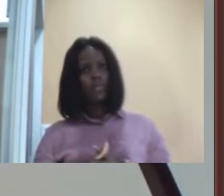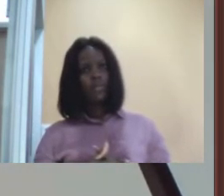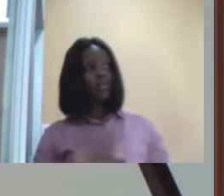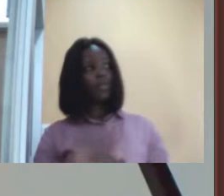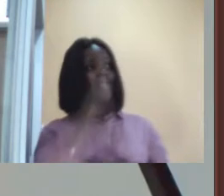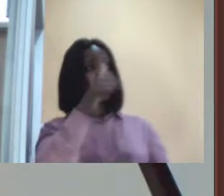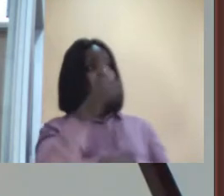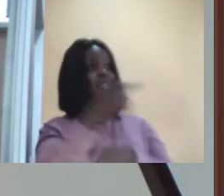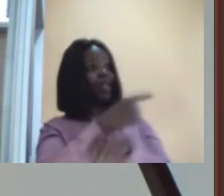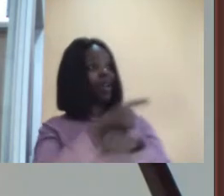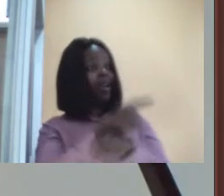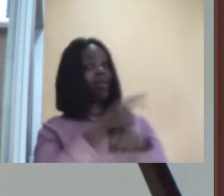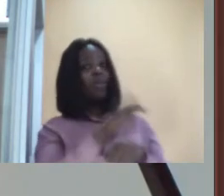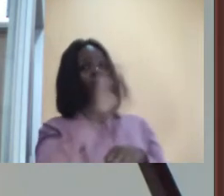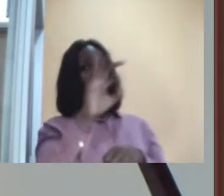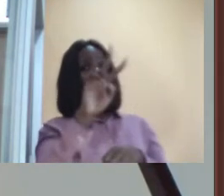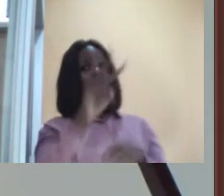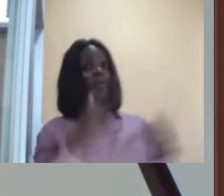6 hours, 32 minutes.